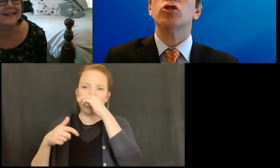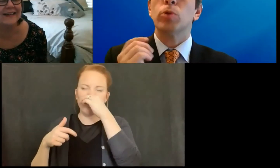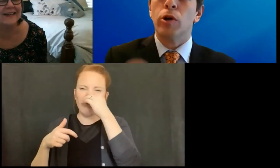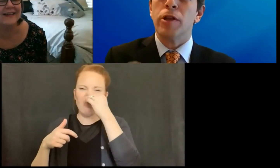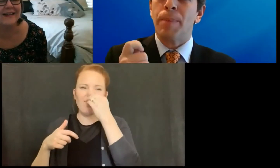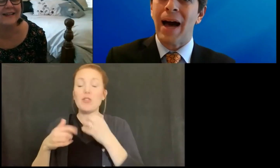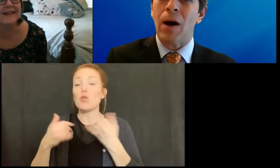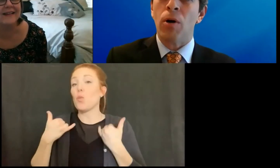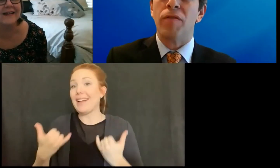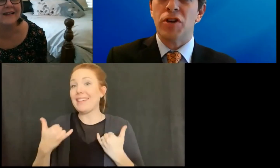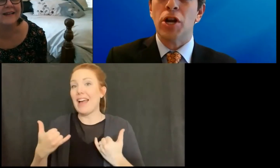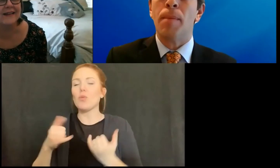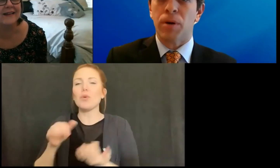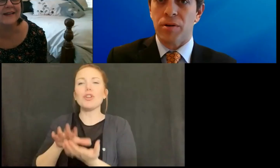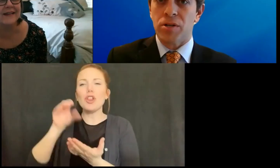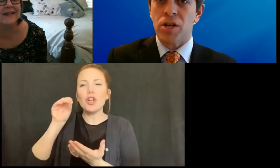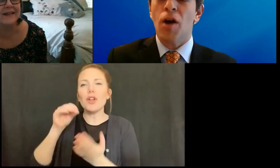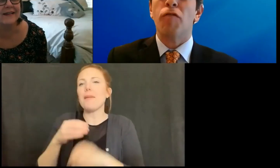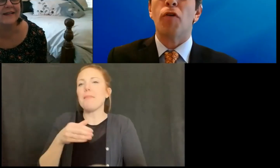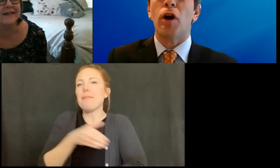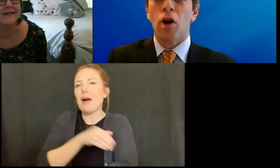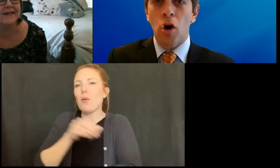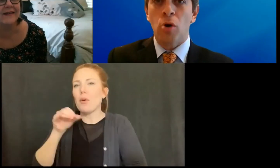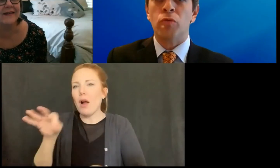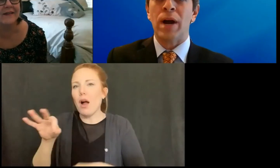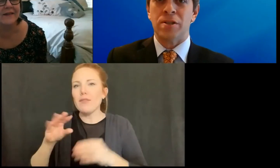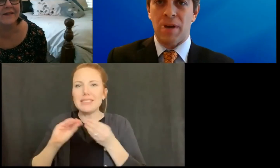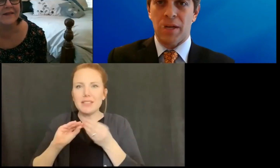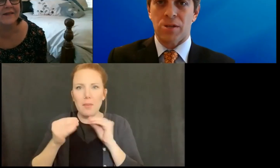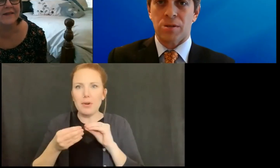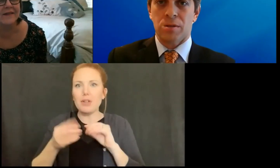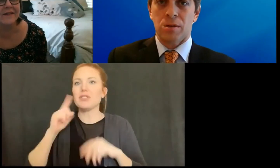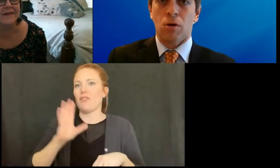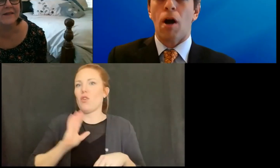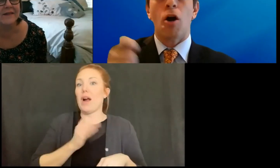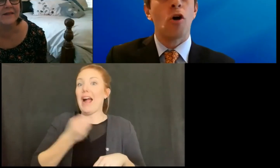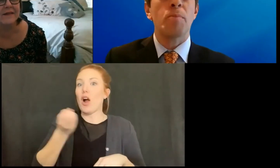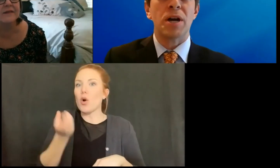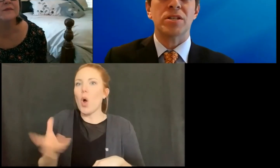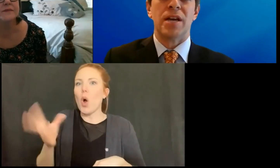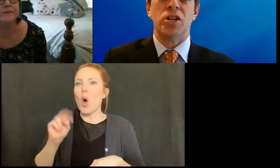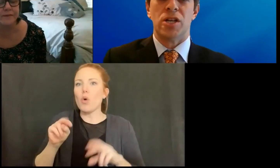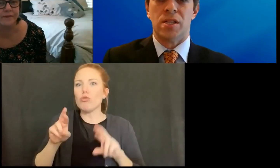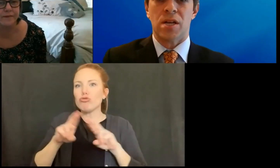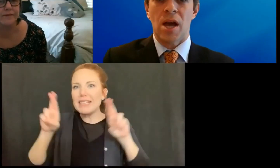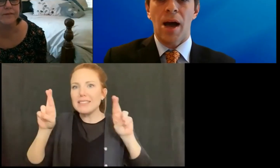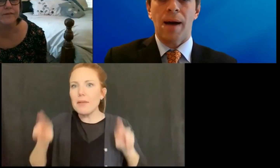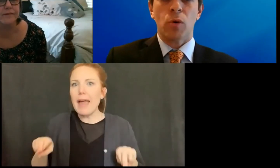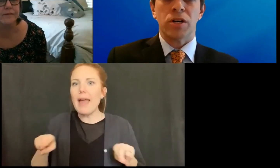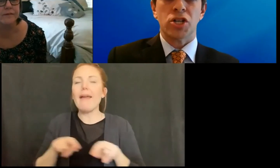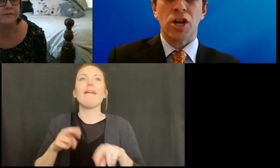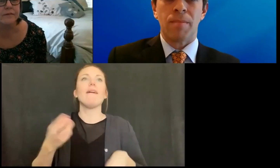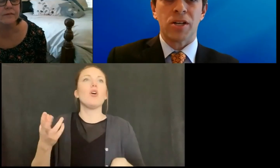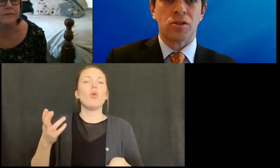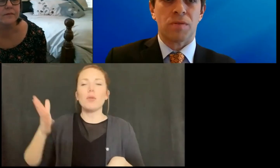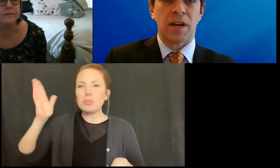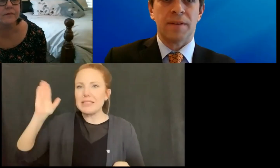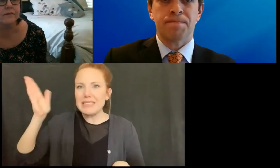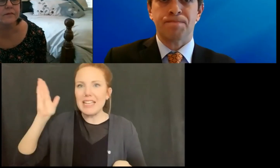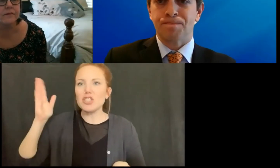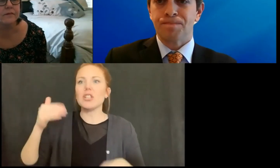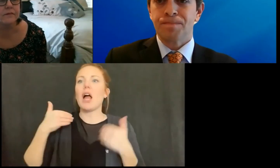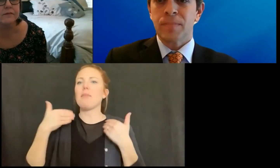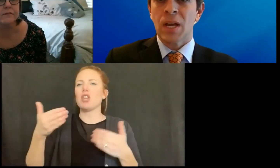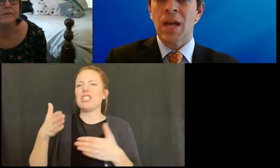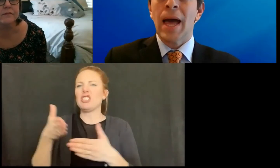quickly to learn the power of numbers for our own resumes or our own presentations. I'm going to share my